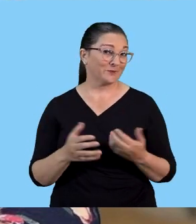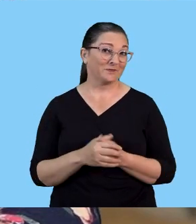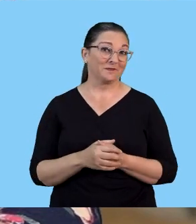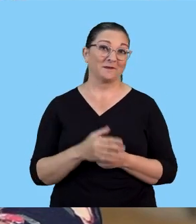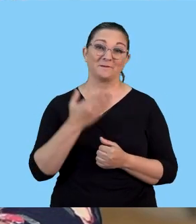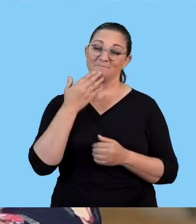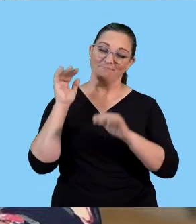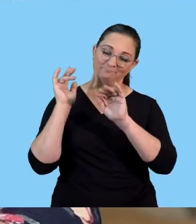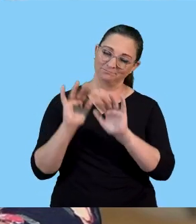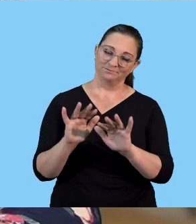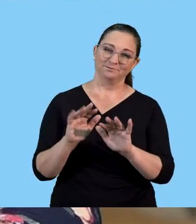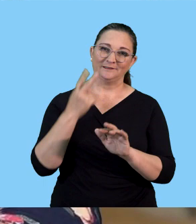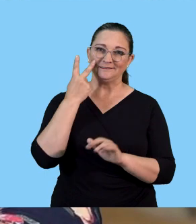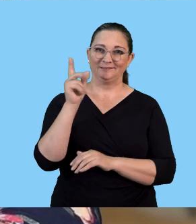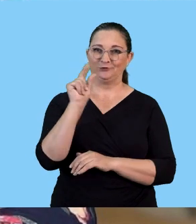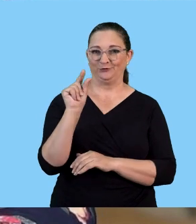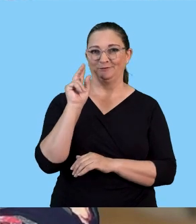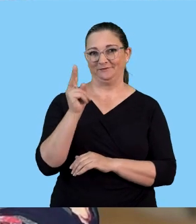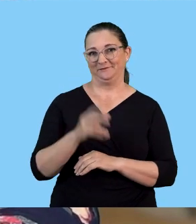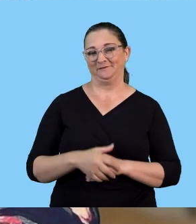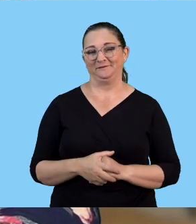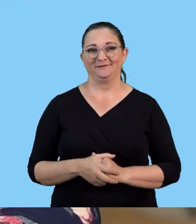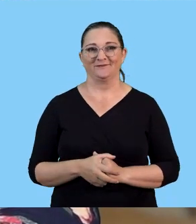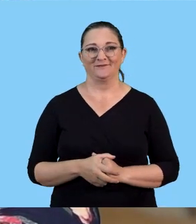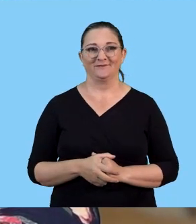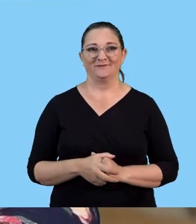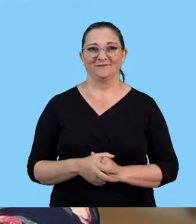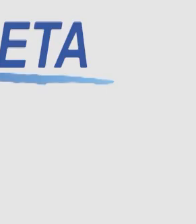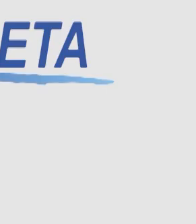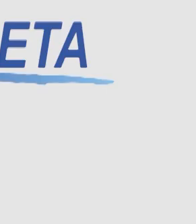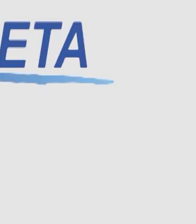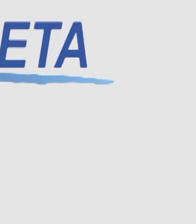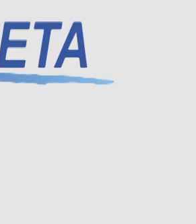today's lesson. I hope you enjoyed it. Stay blessed. See you again.